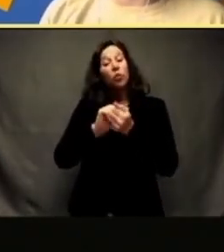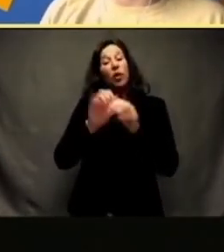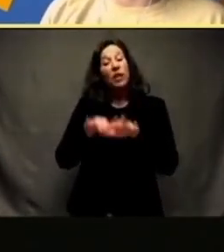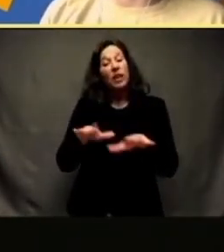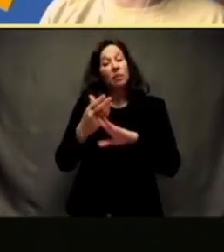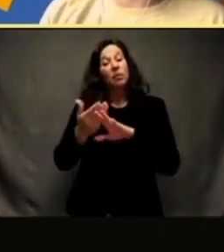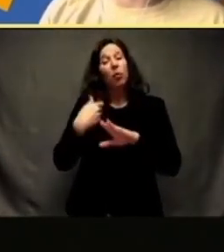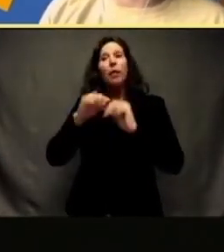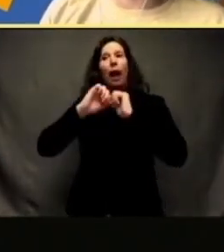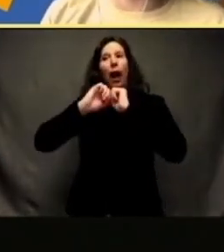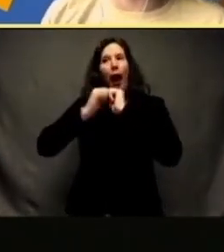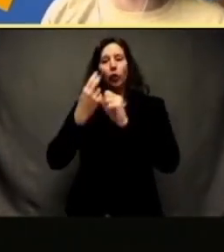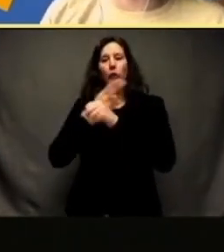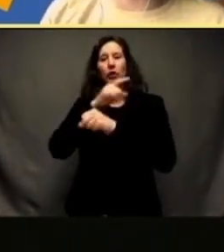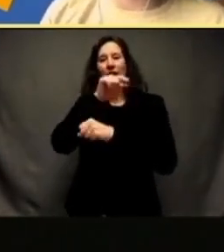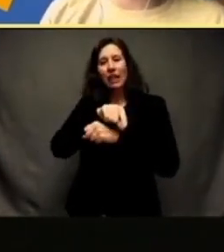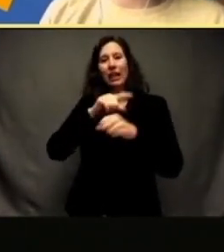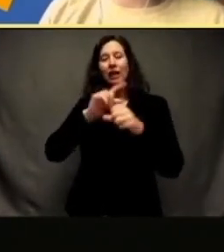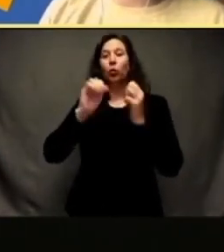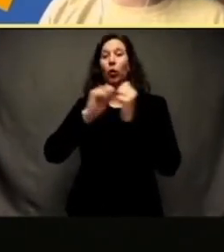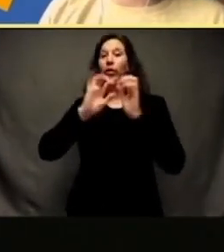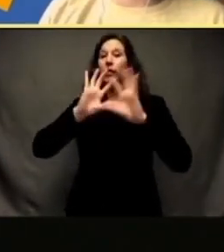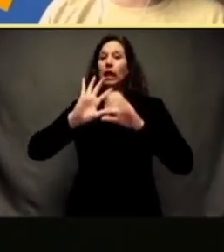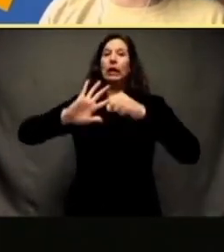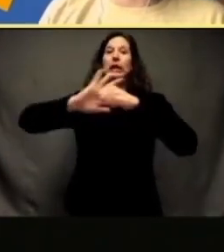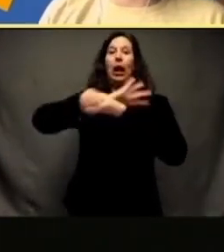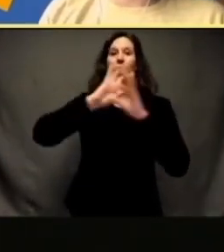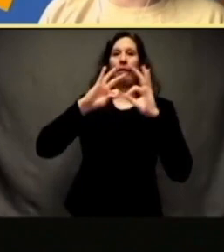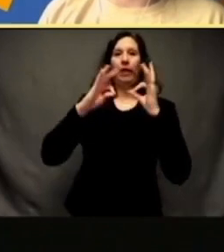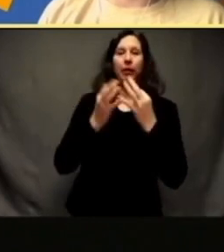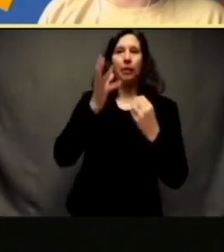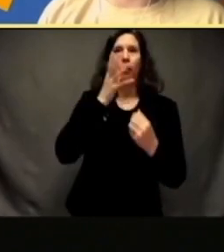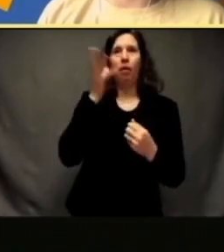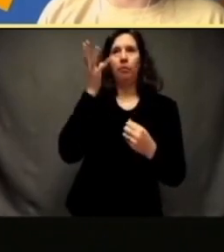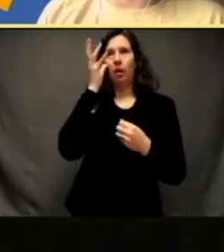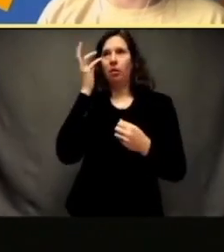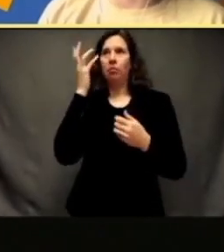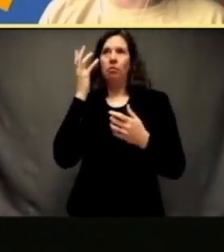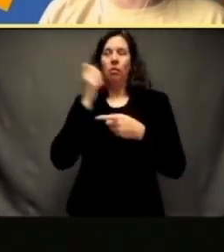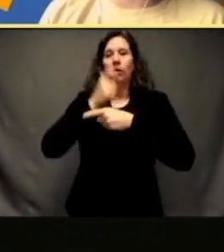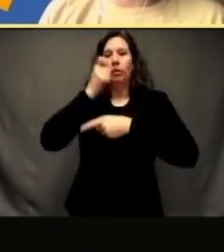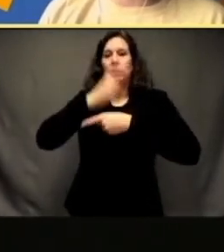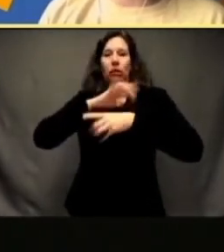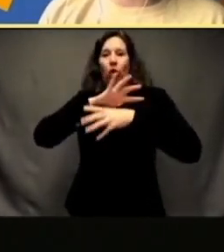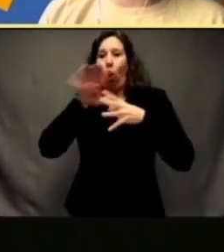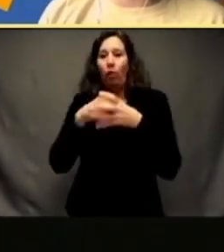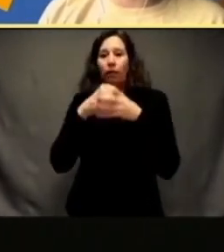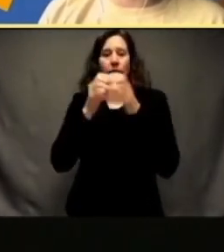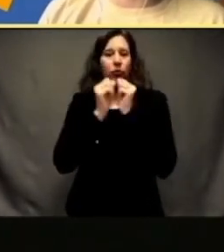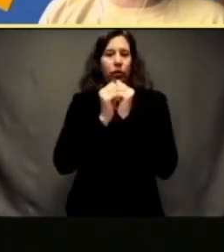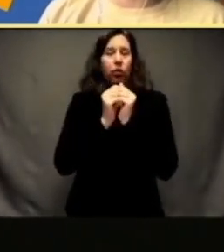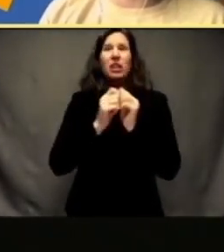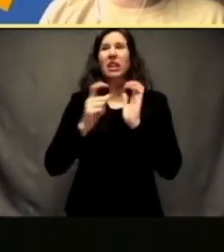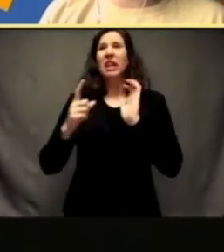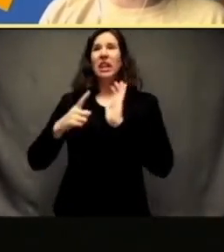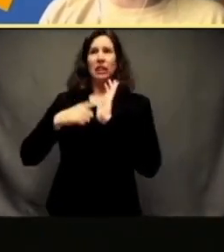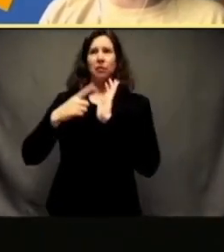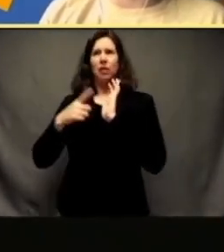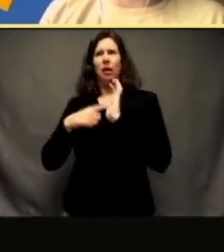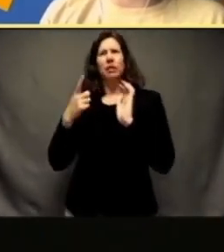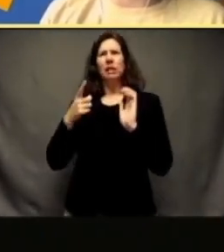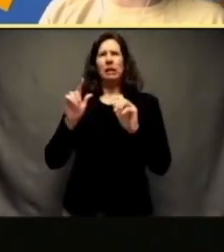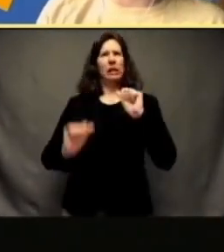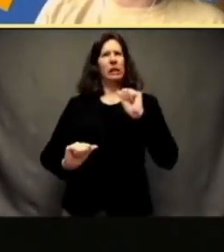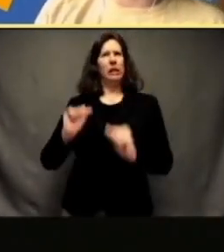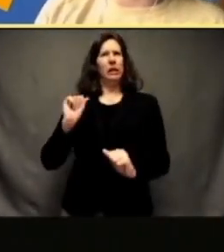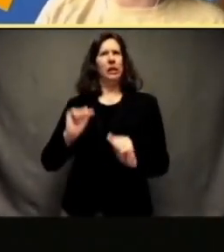these practices with a whole family? For example, facilitators are sometimes unsure what we mean when we